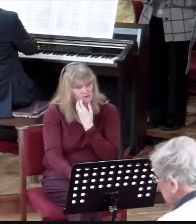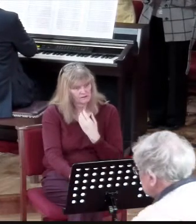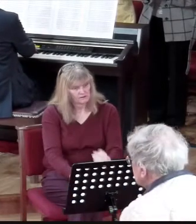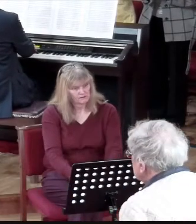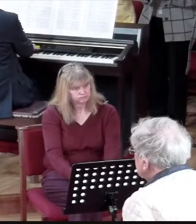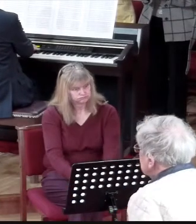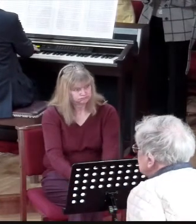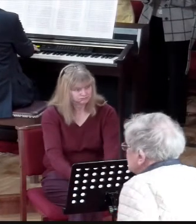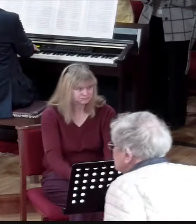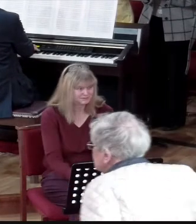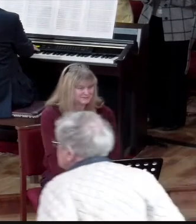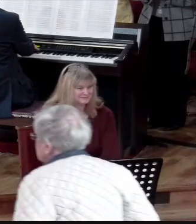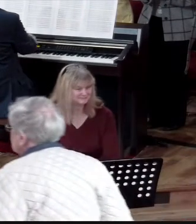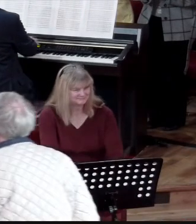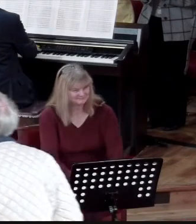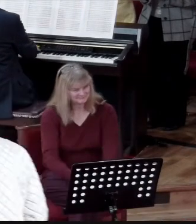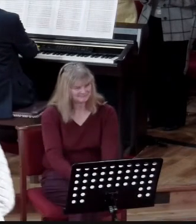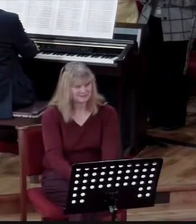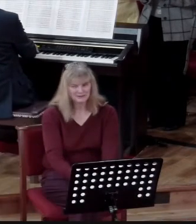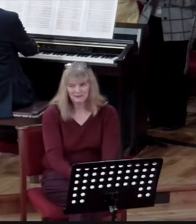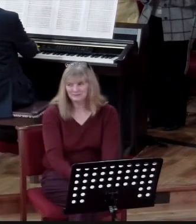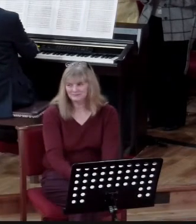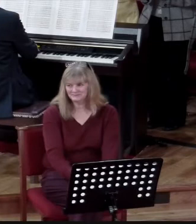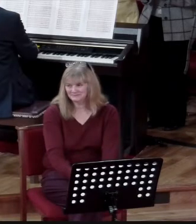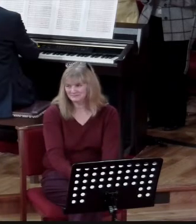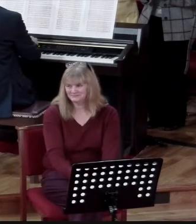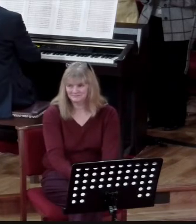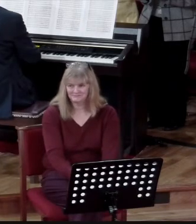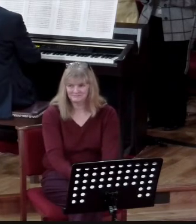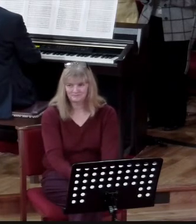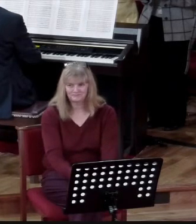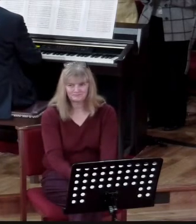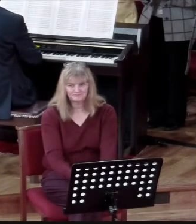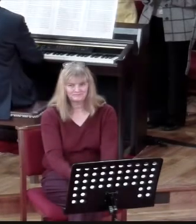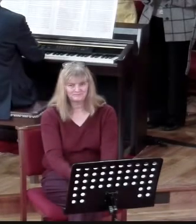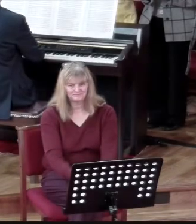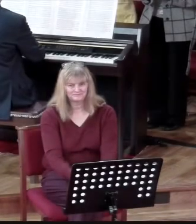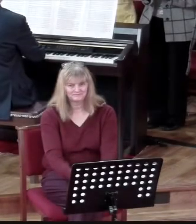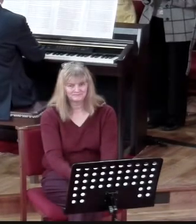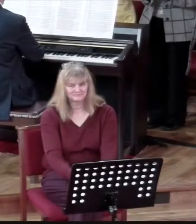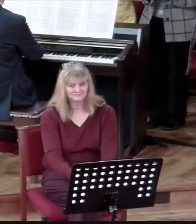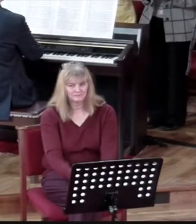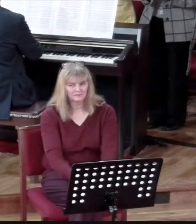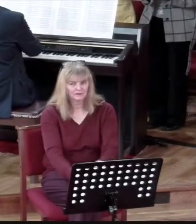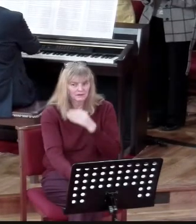Thank you.